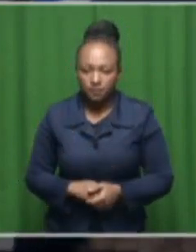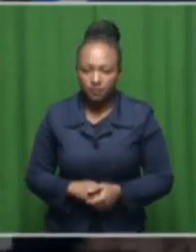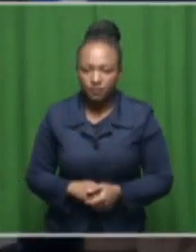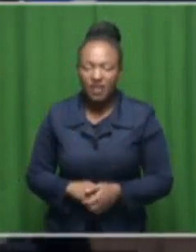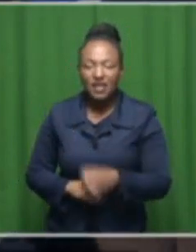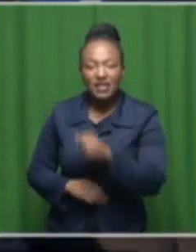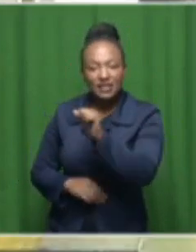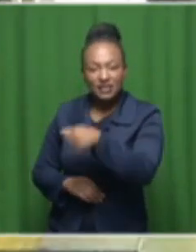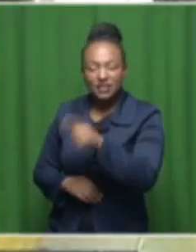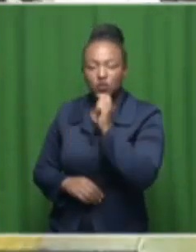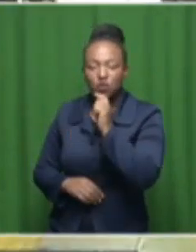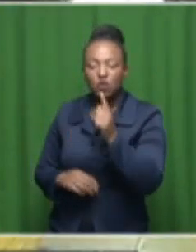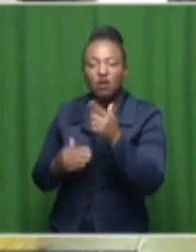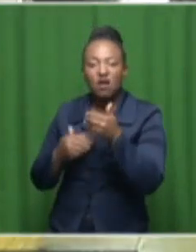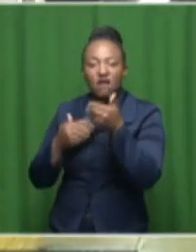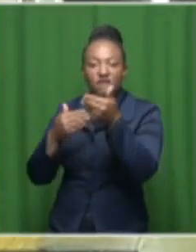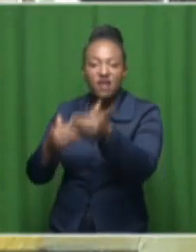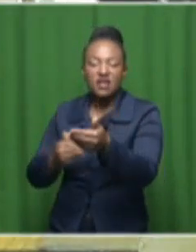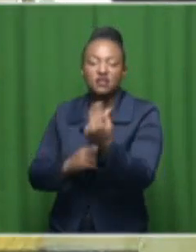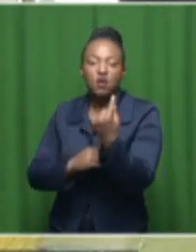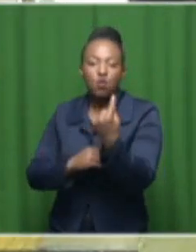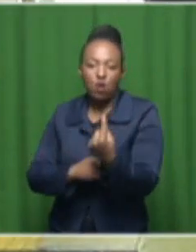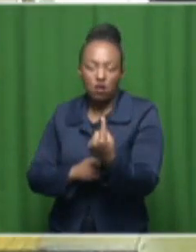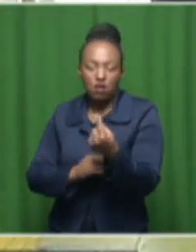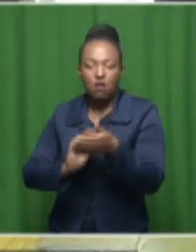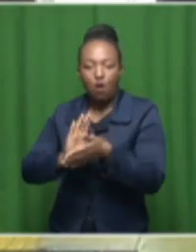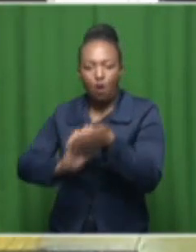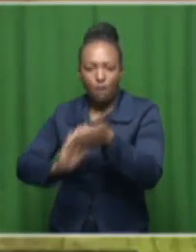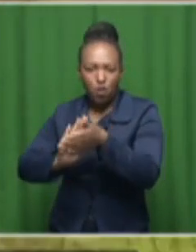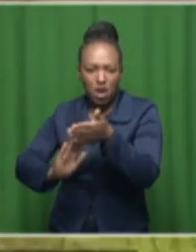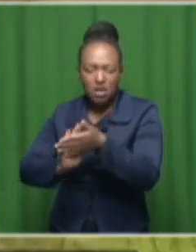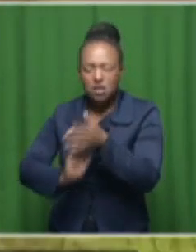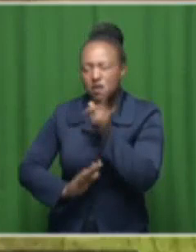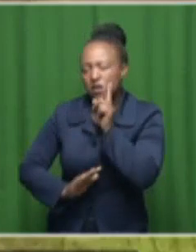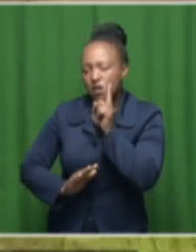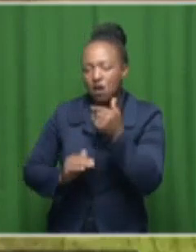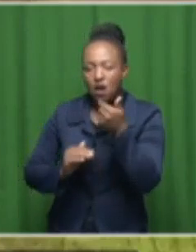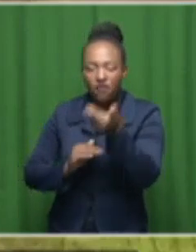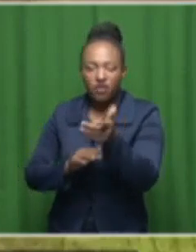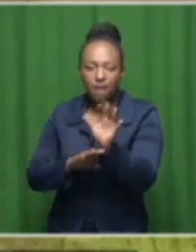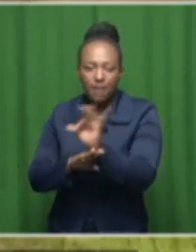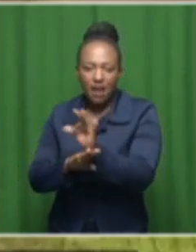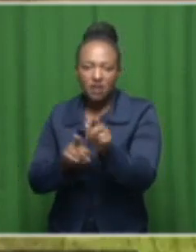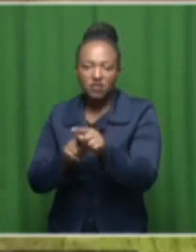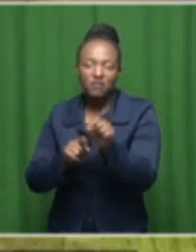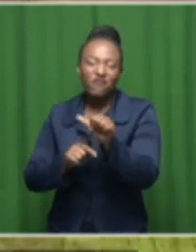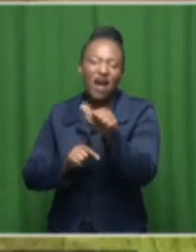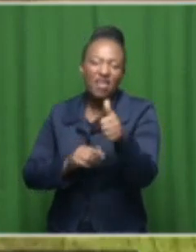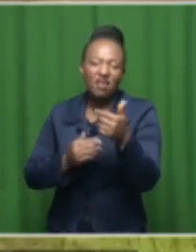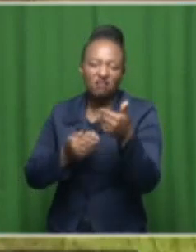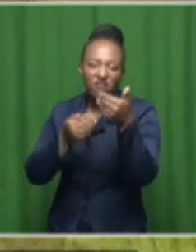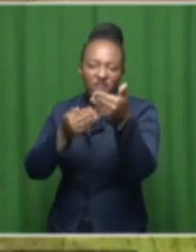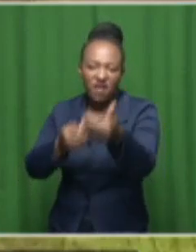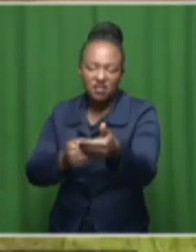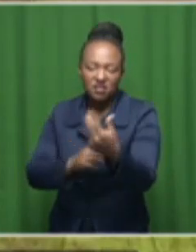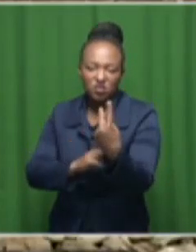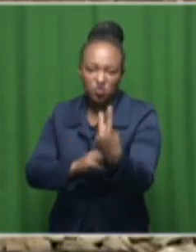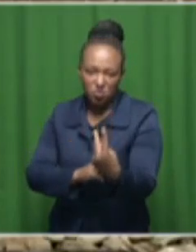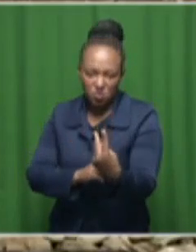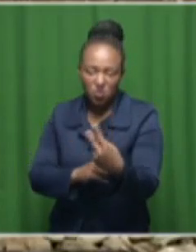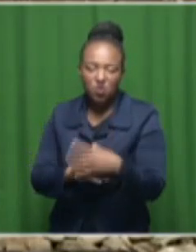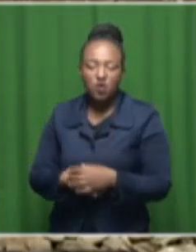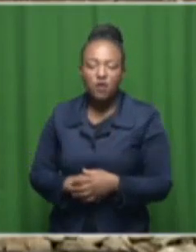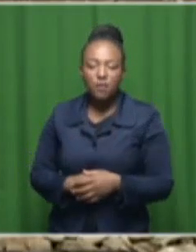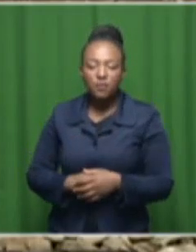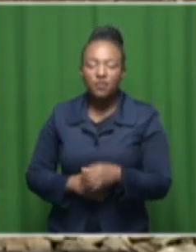one. And after it was built and operated, we started immediately with the planning of the other phases. So currently there's about